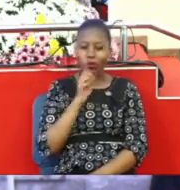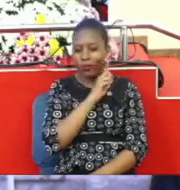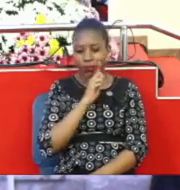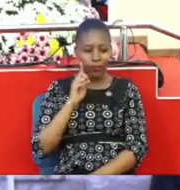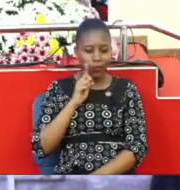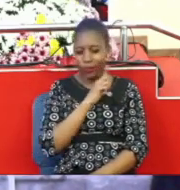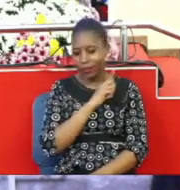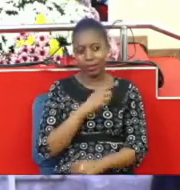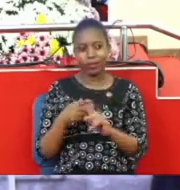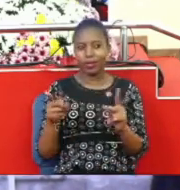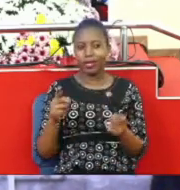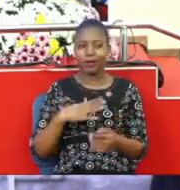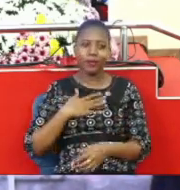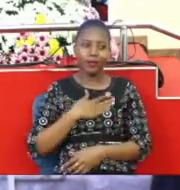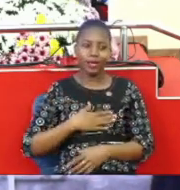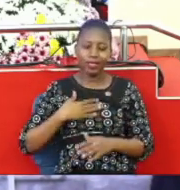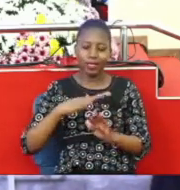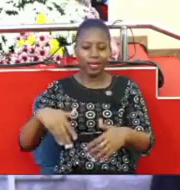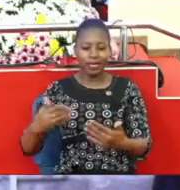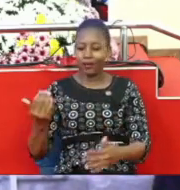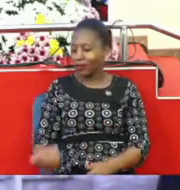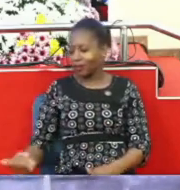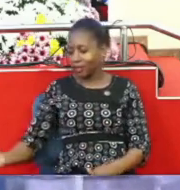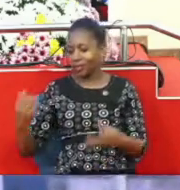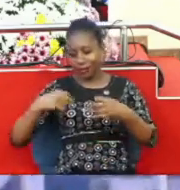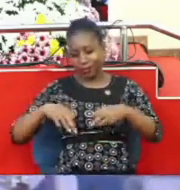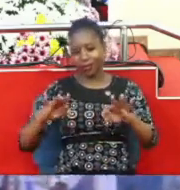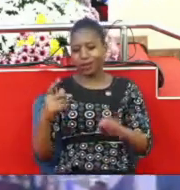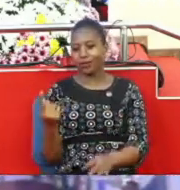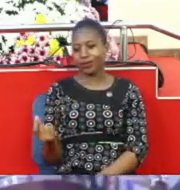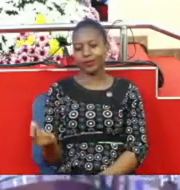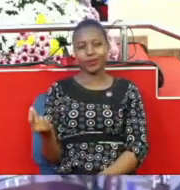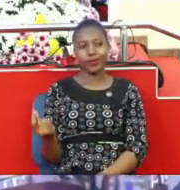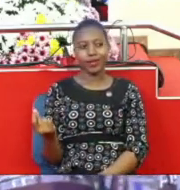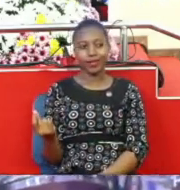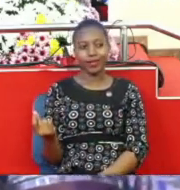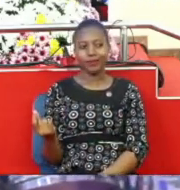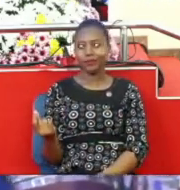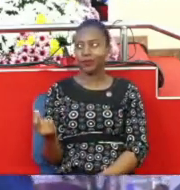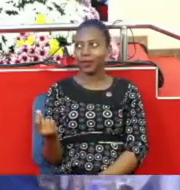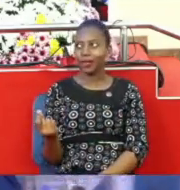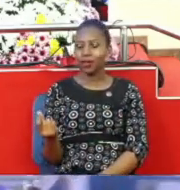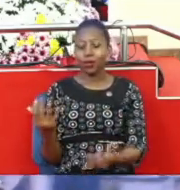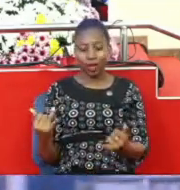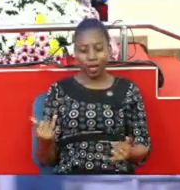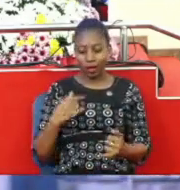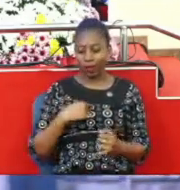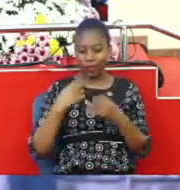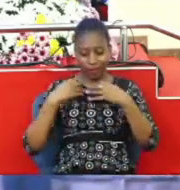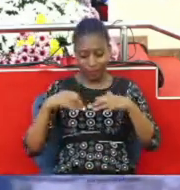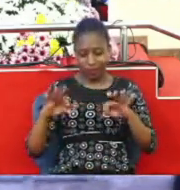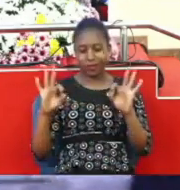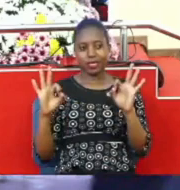some freedom with you. Na watoto wapate uhuru kiasi na wewe. So I'm set free. Kwa hivyo nikawekwa huru. My